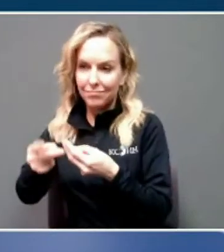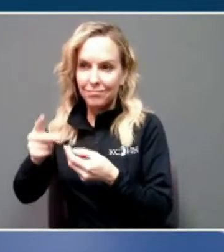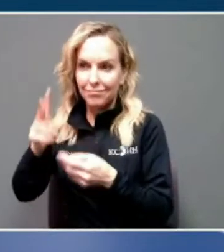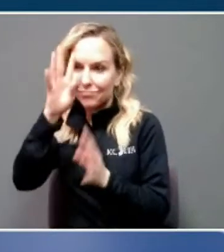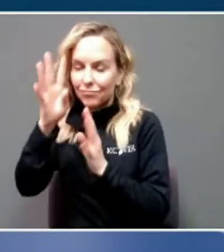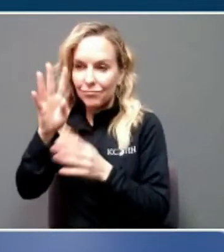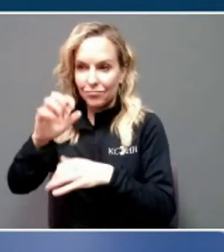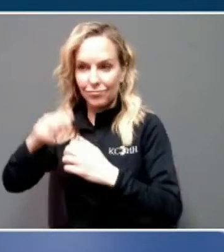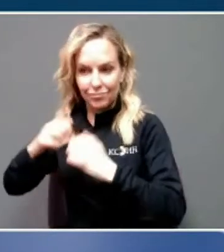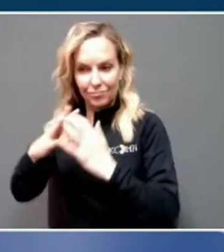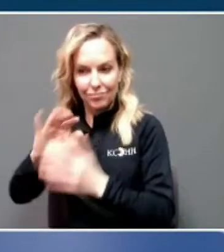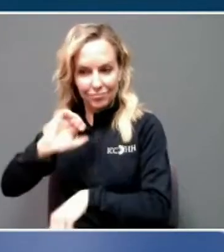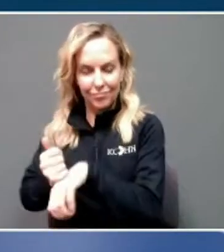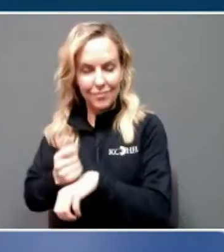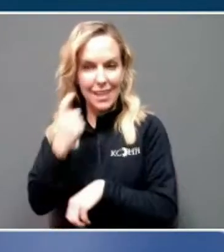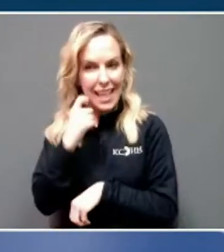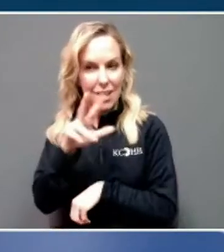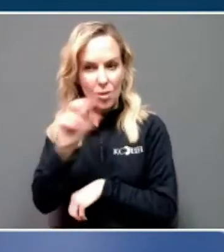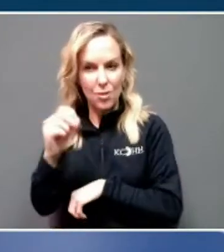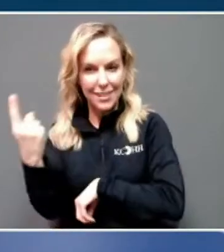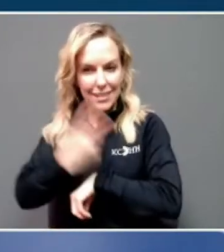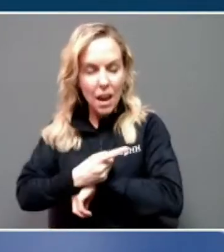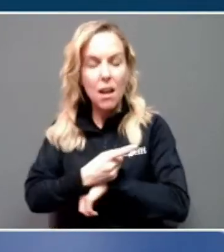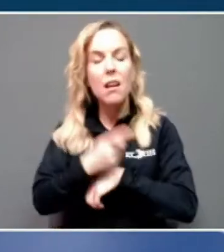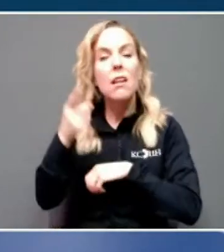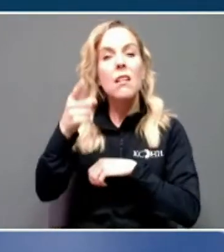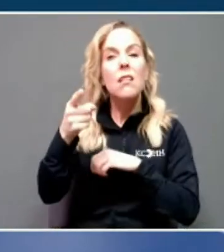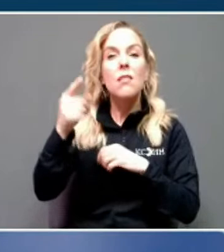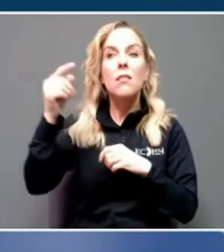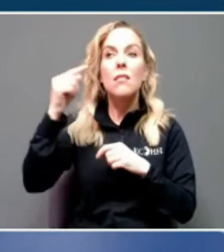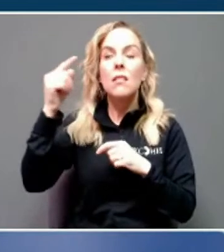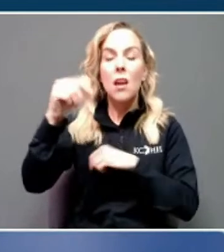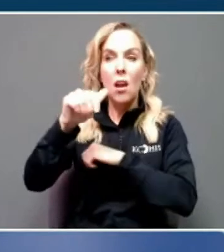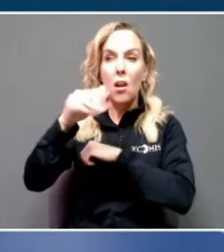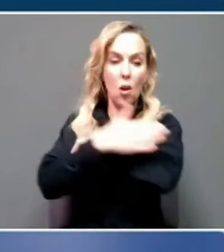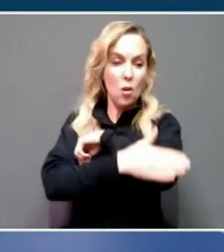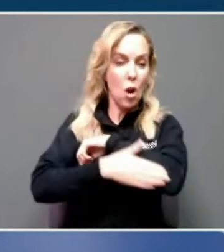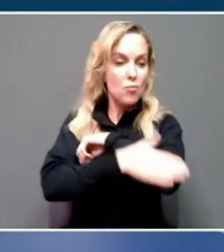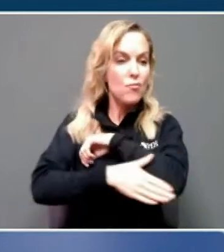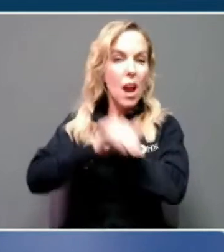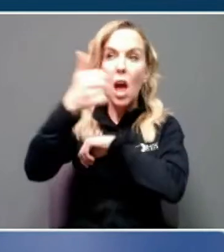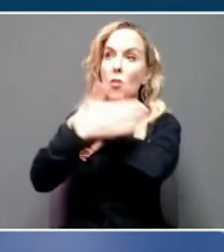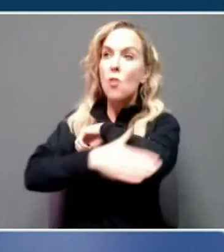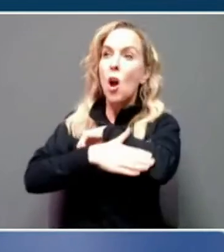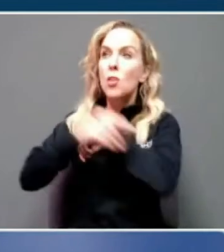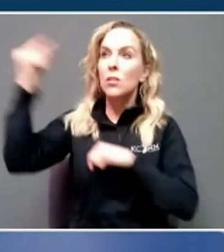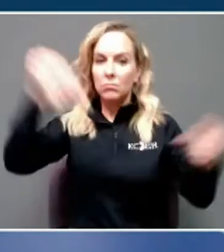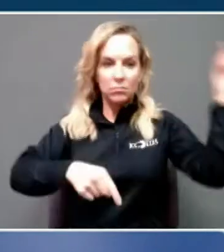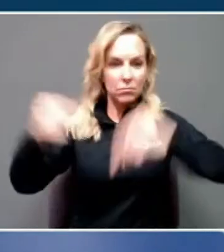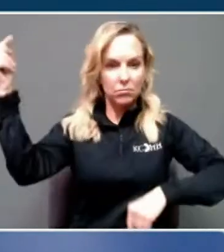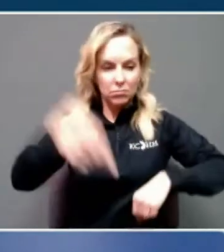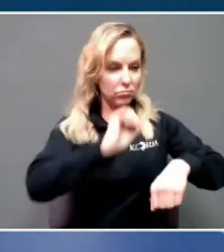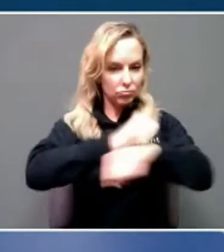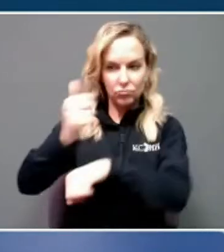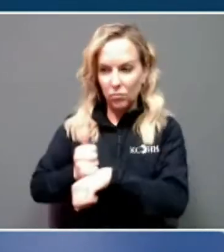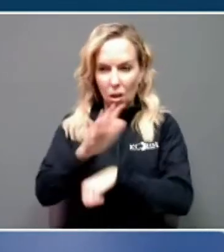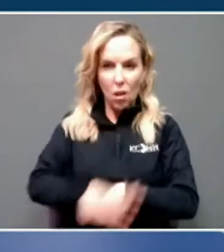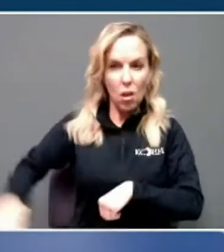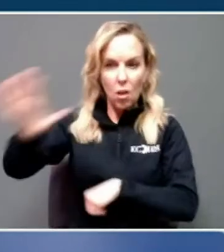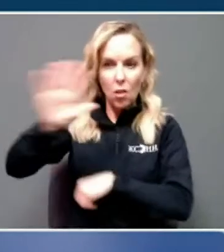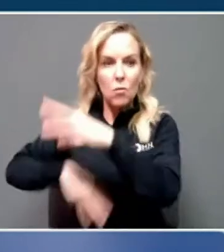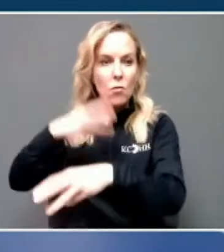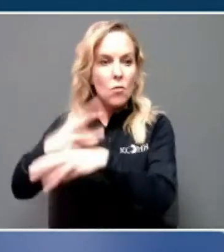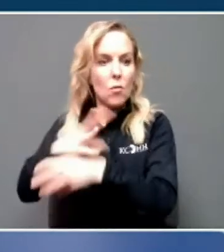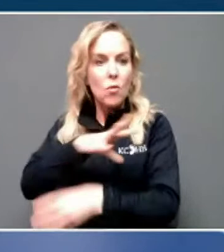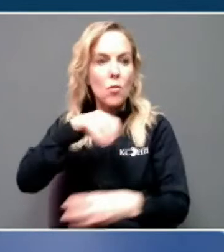days. The companies come from all over the world, and they're betting their future on us. They include Aristech Surfaces in